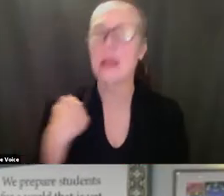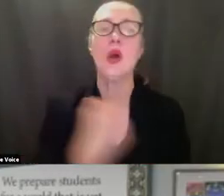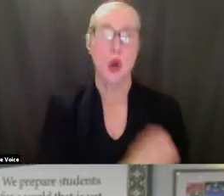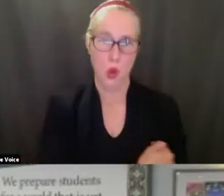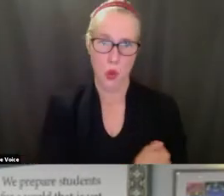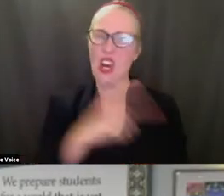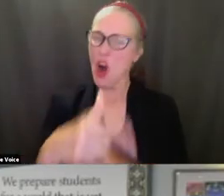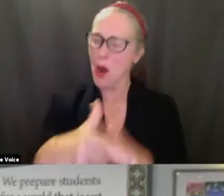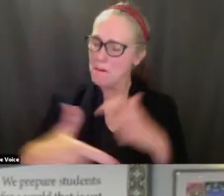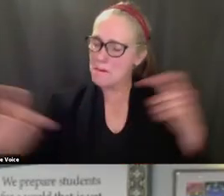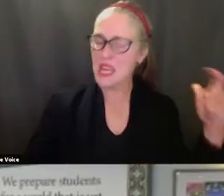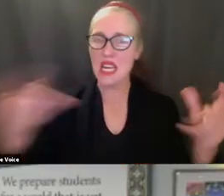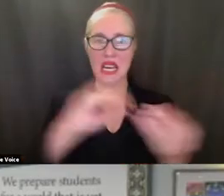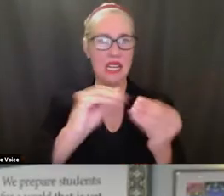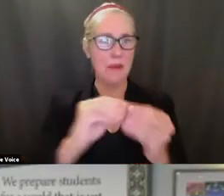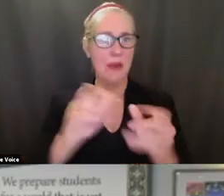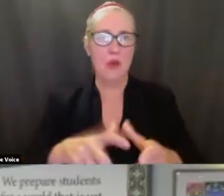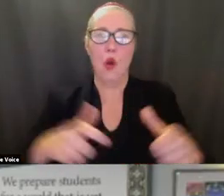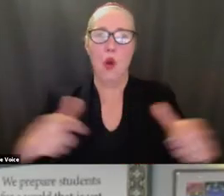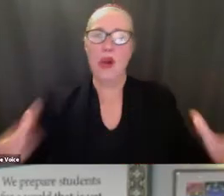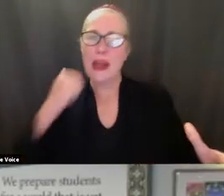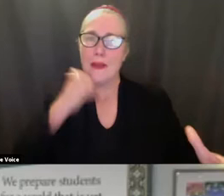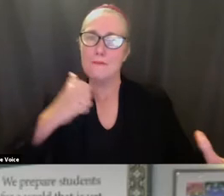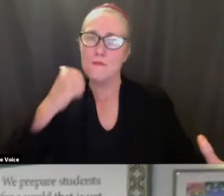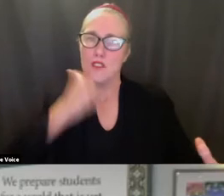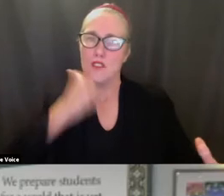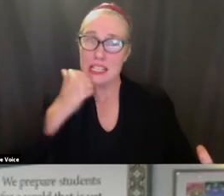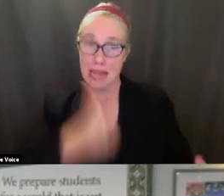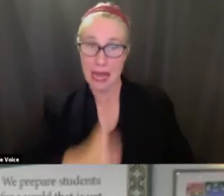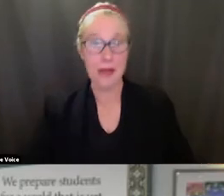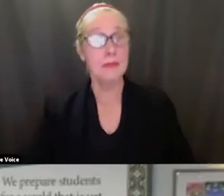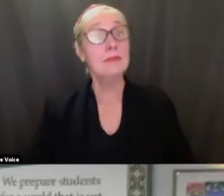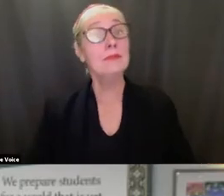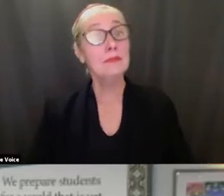big in numbers and we're growing every single day